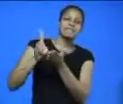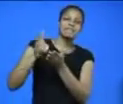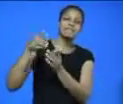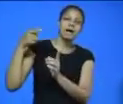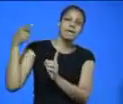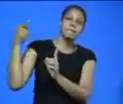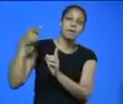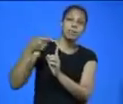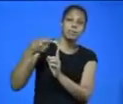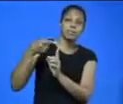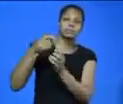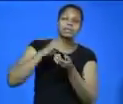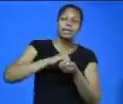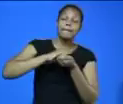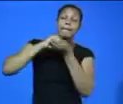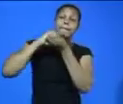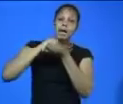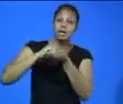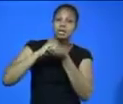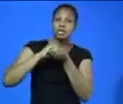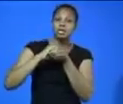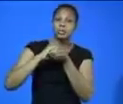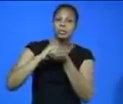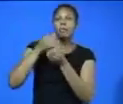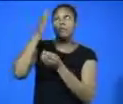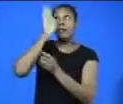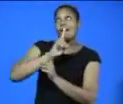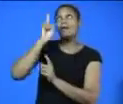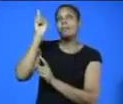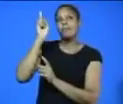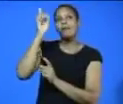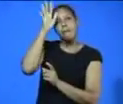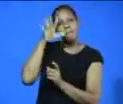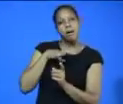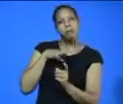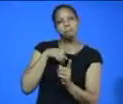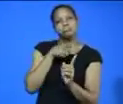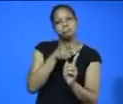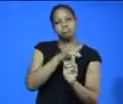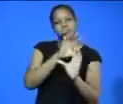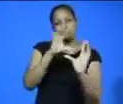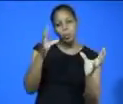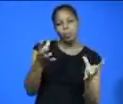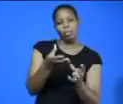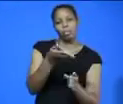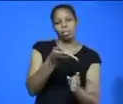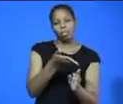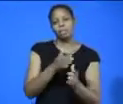the partnership between God and man.